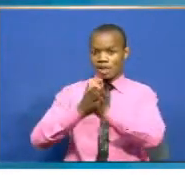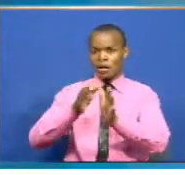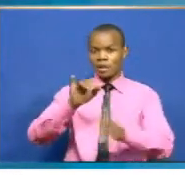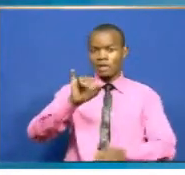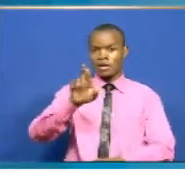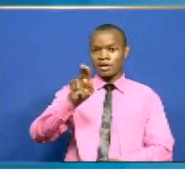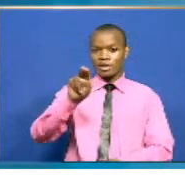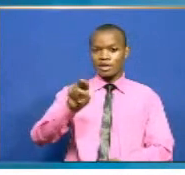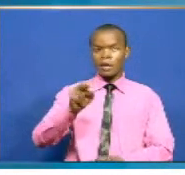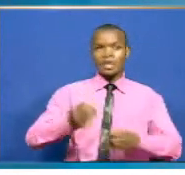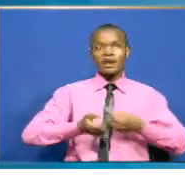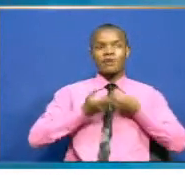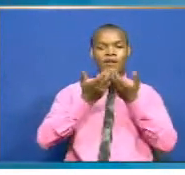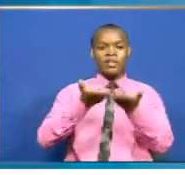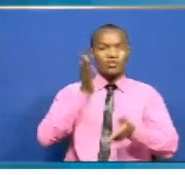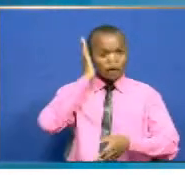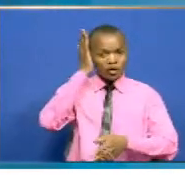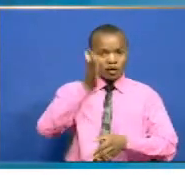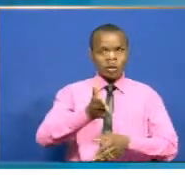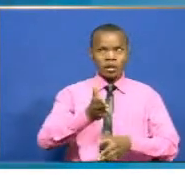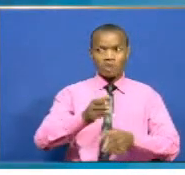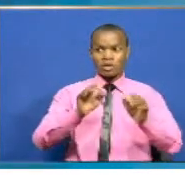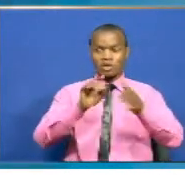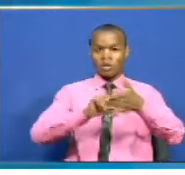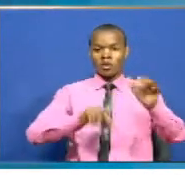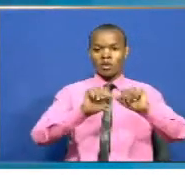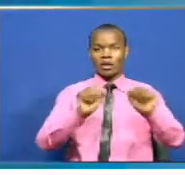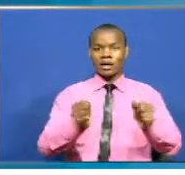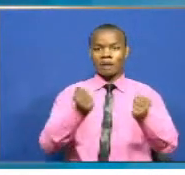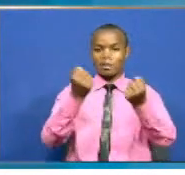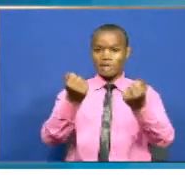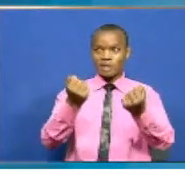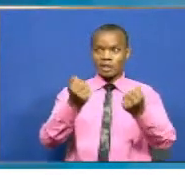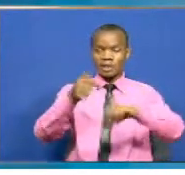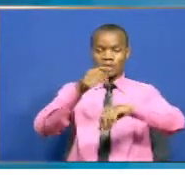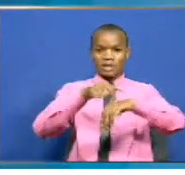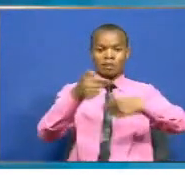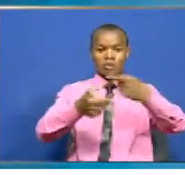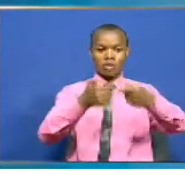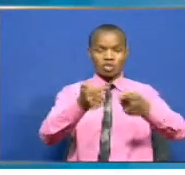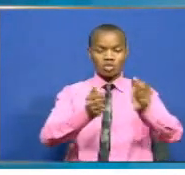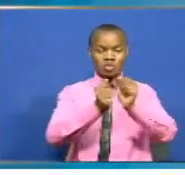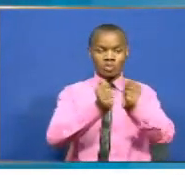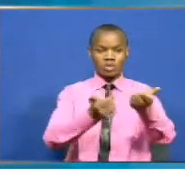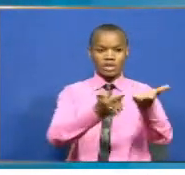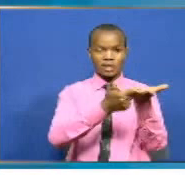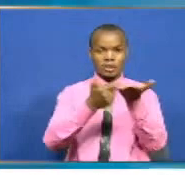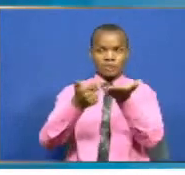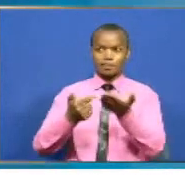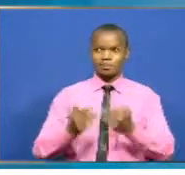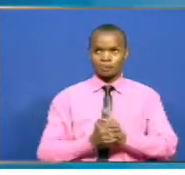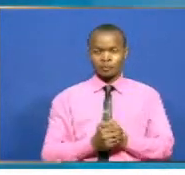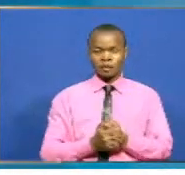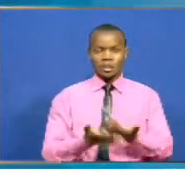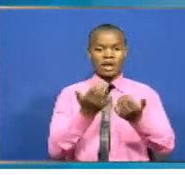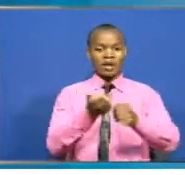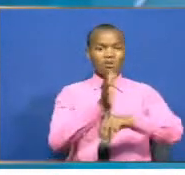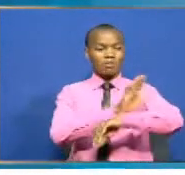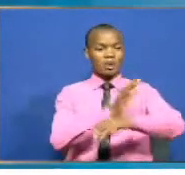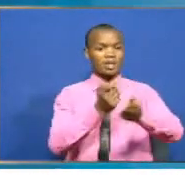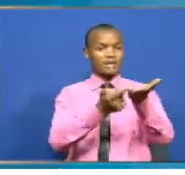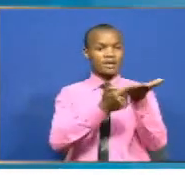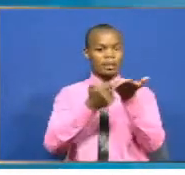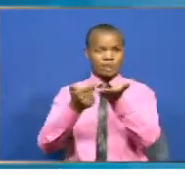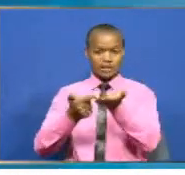more details about what is emanating from that sitting as we proceed with this particular broadcast. Now, let's come back to what we have been